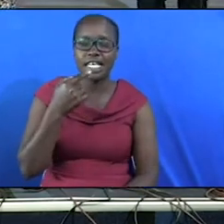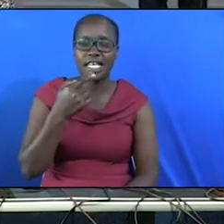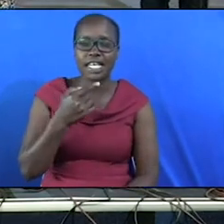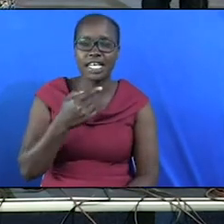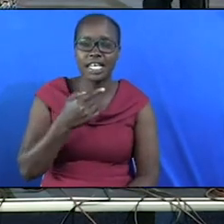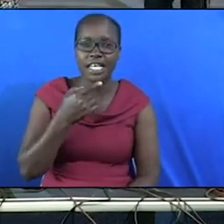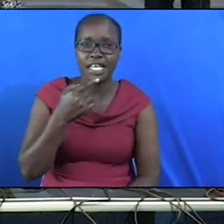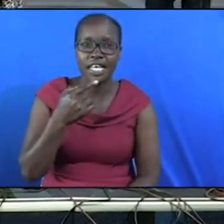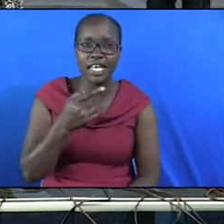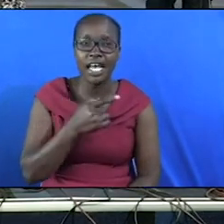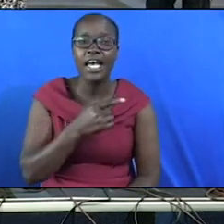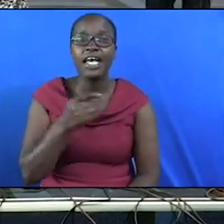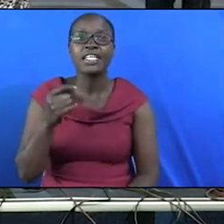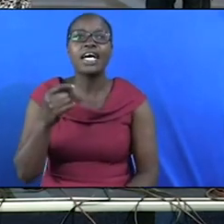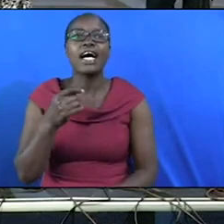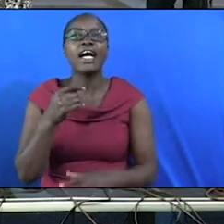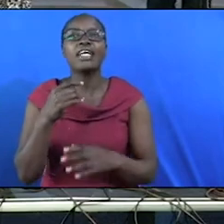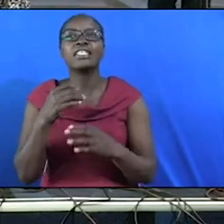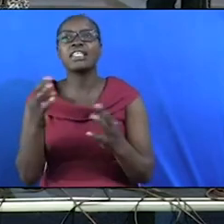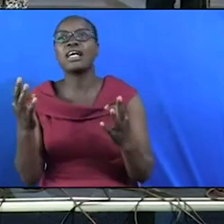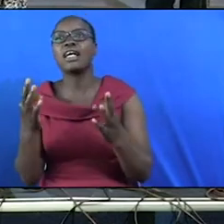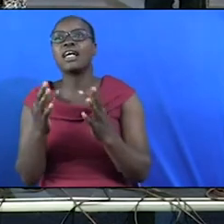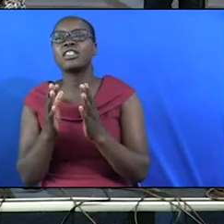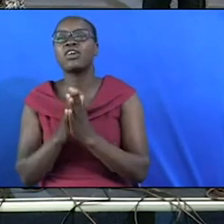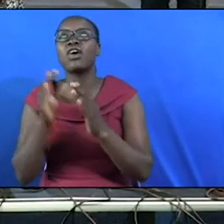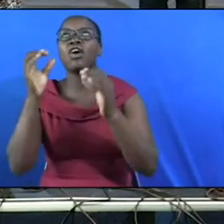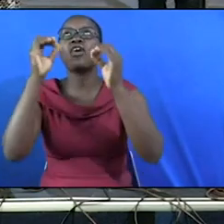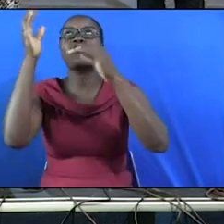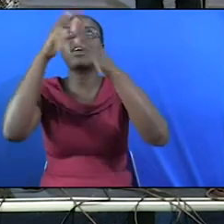people say, the